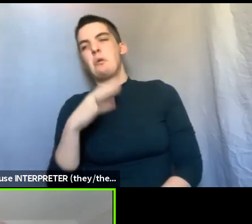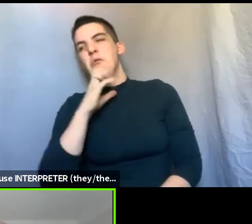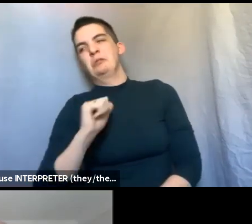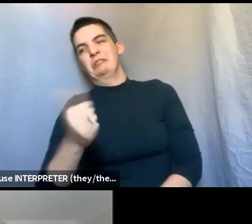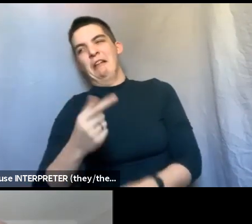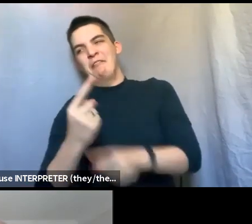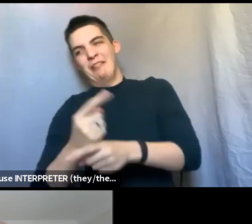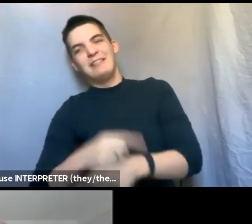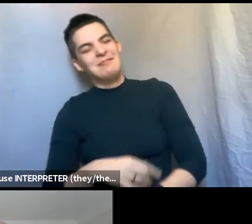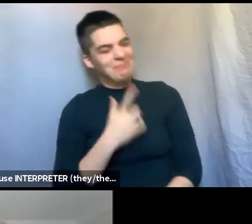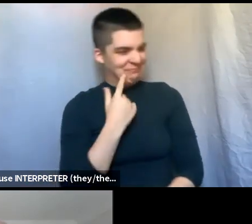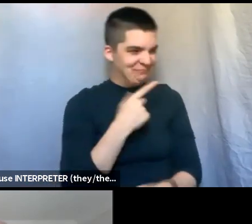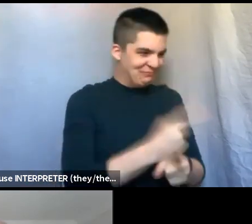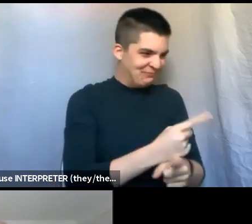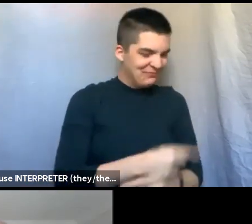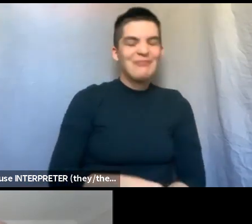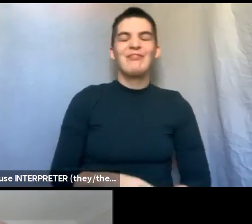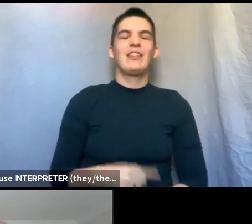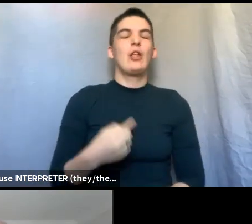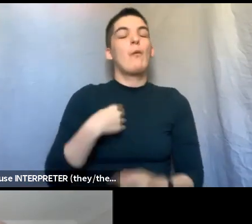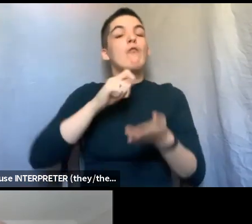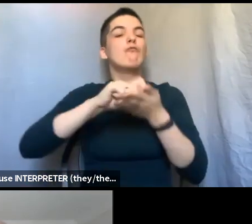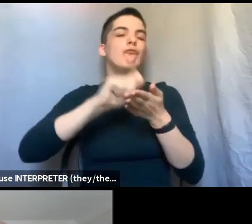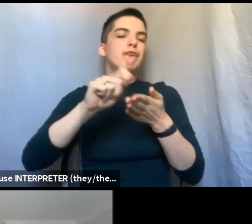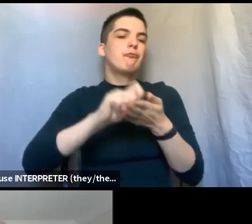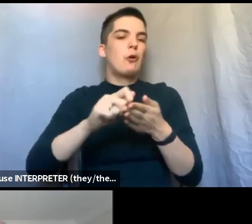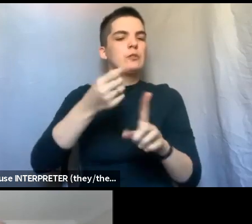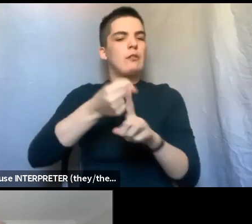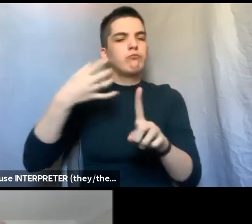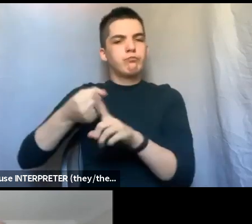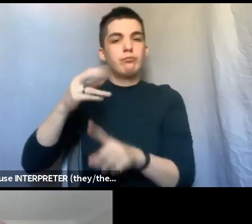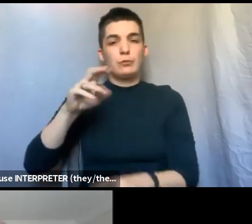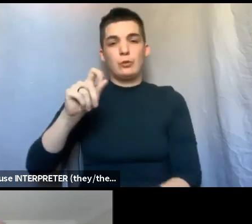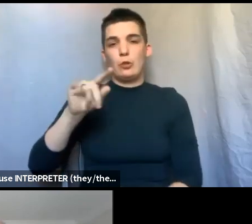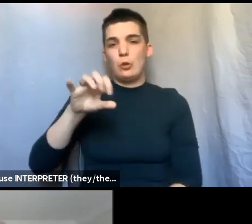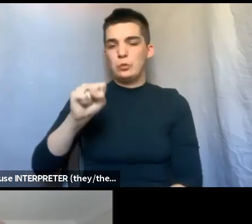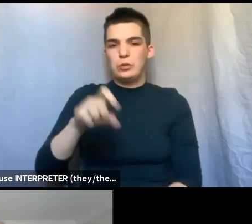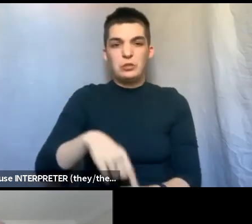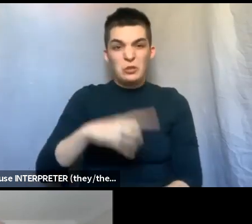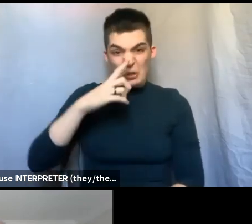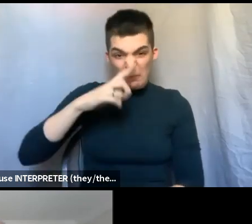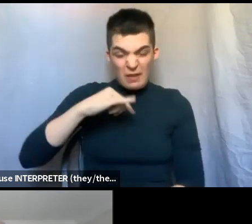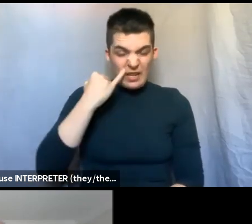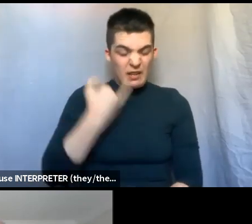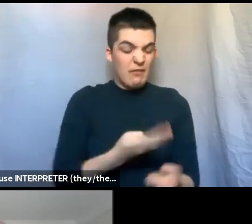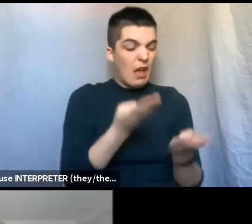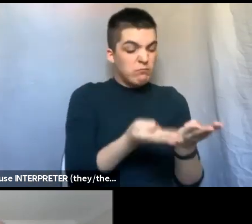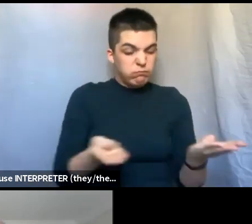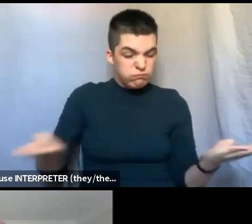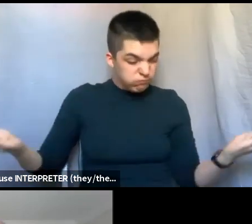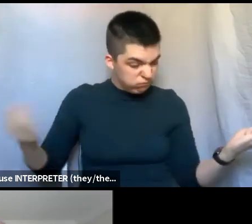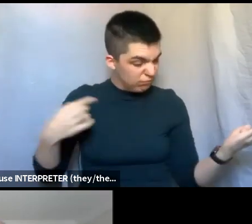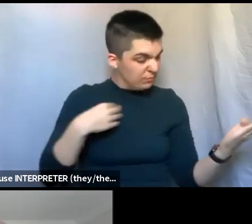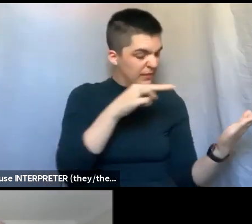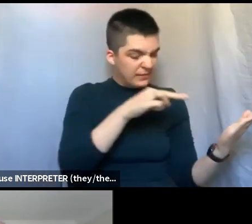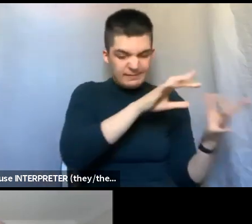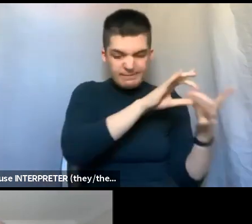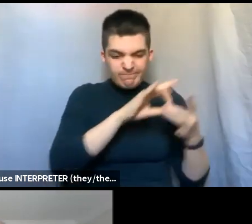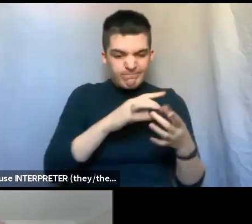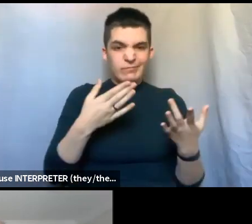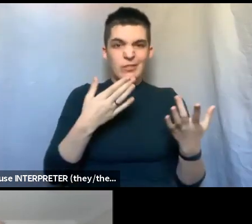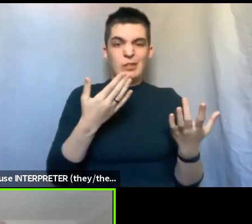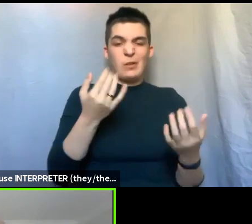And we're only in our 30s. I wrote some notes. If it's okay, can I just lay out these? Because I think they may respond to a lot of questions